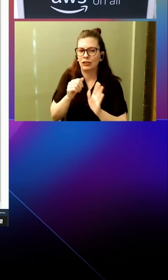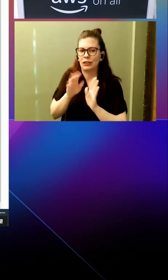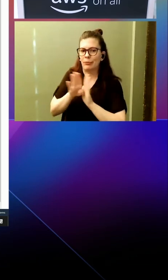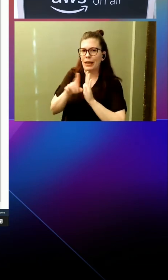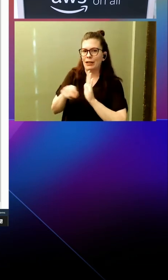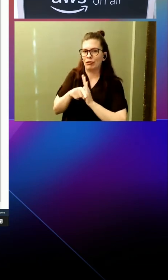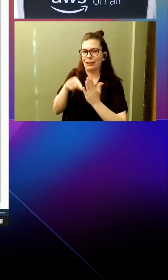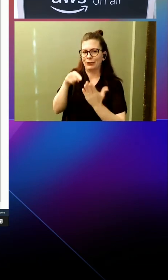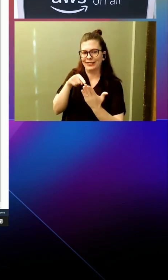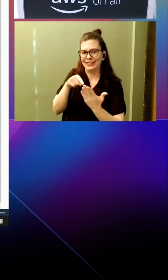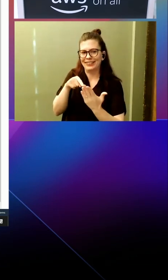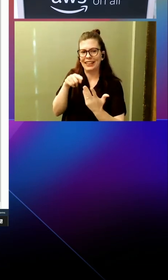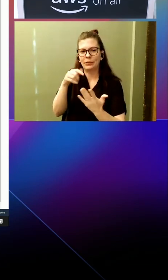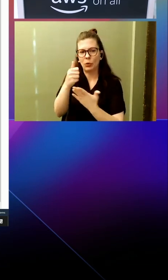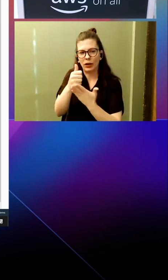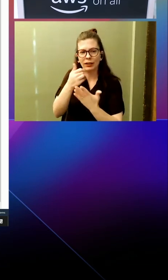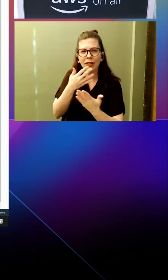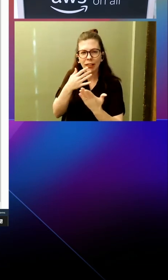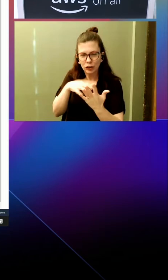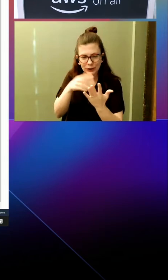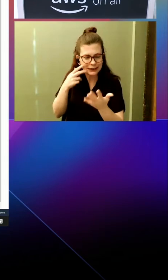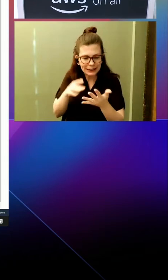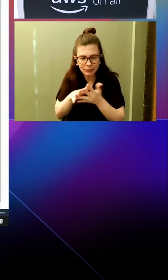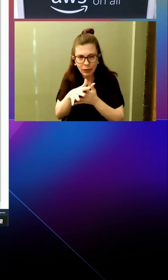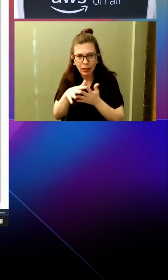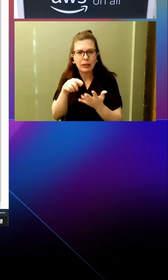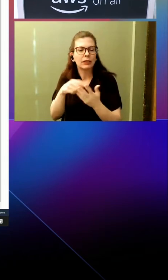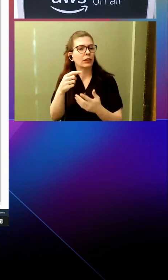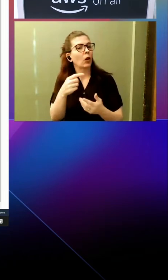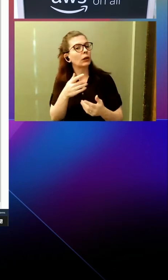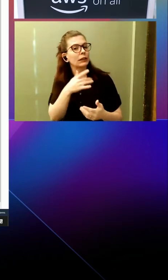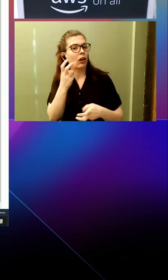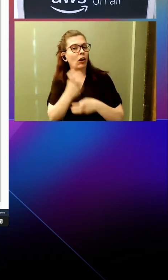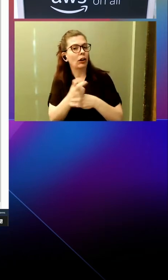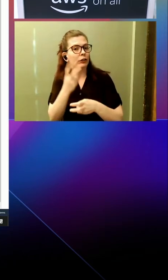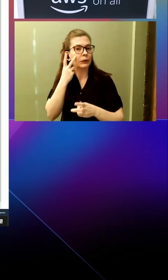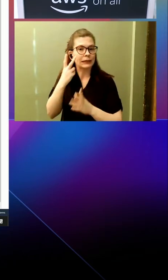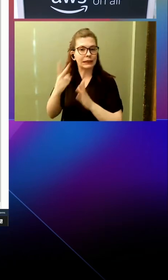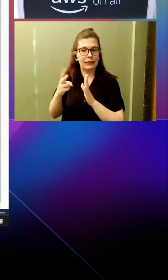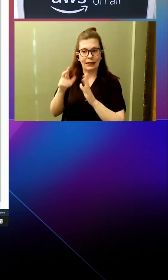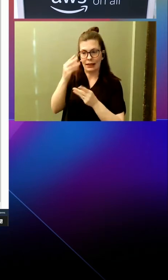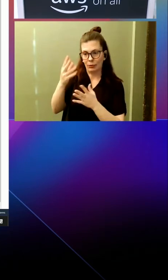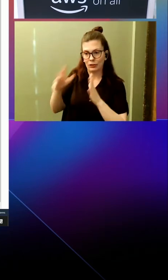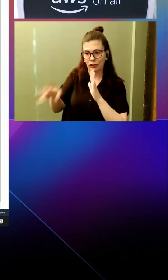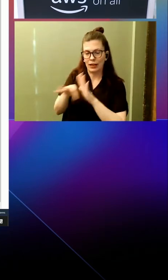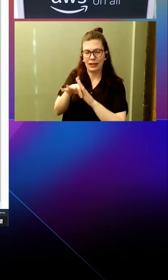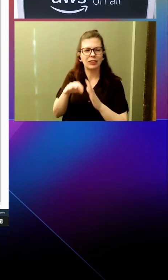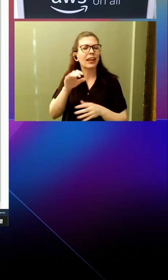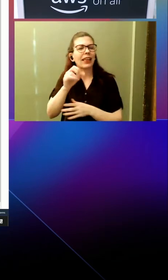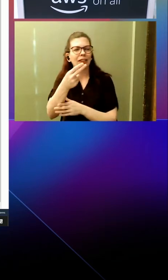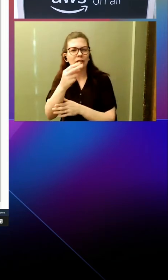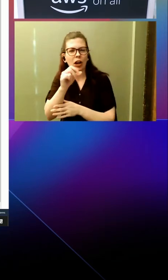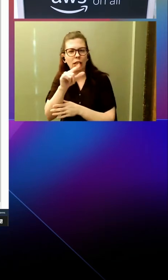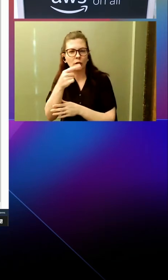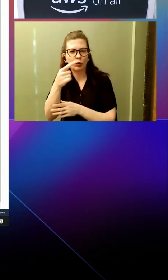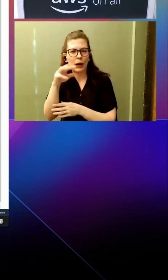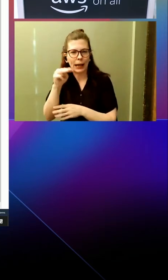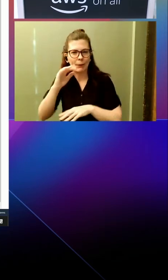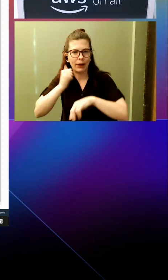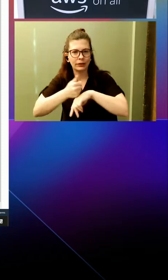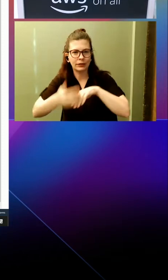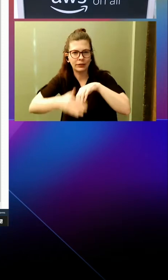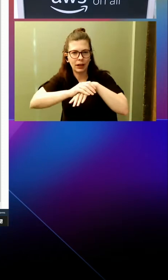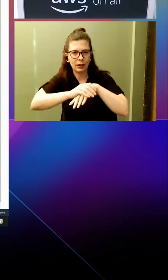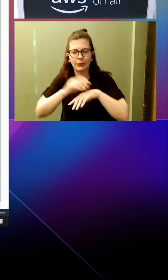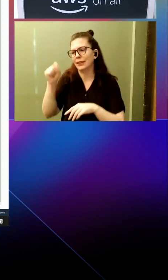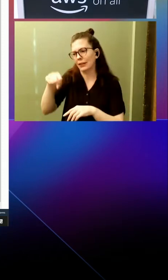so oftentimes people find it hard to extract the information. Or they have like a hologram on top. So all those impact, but if you